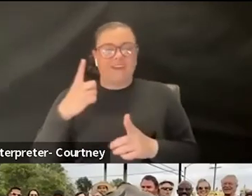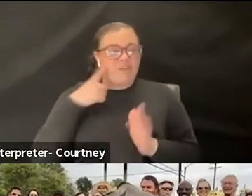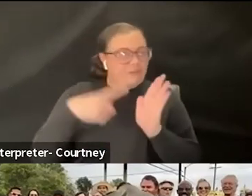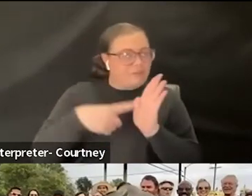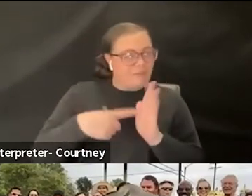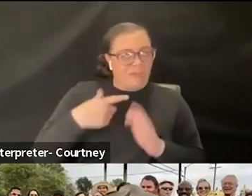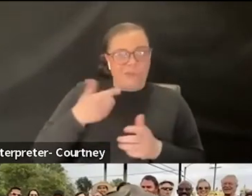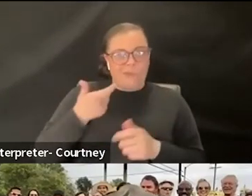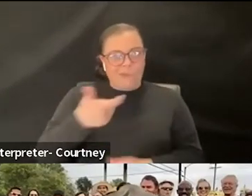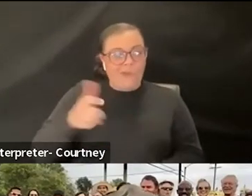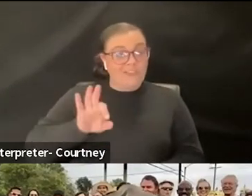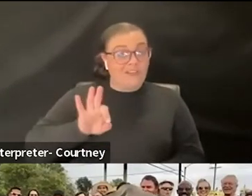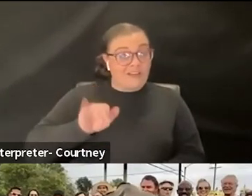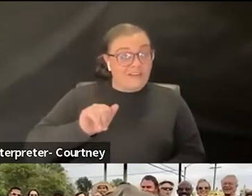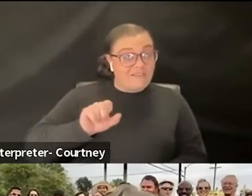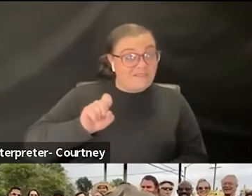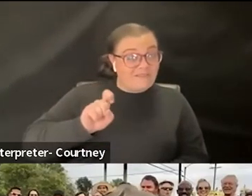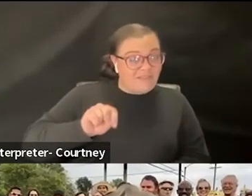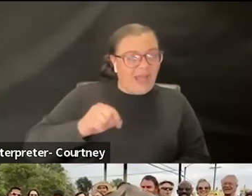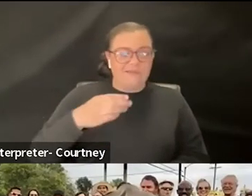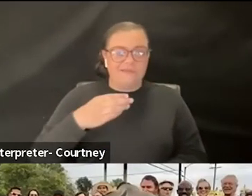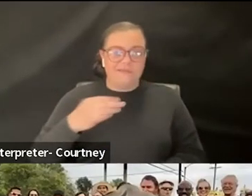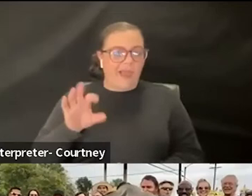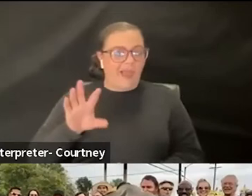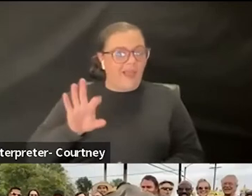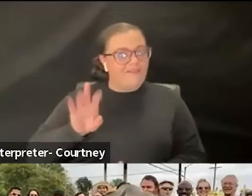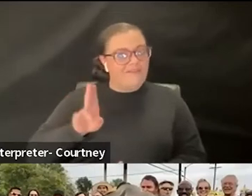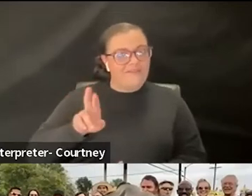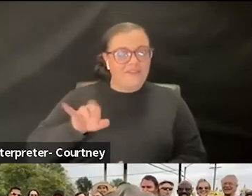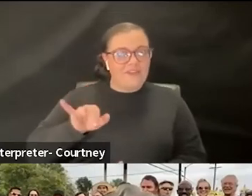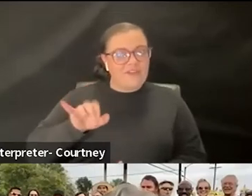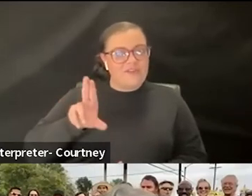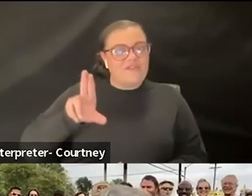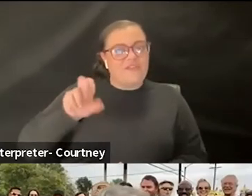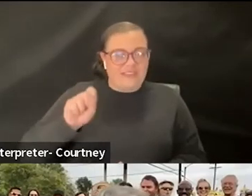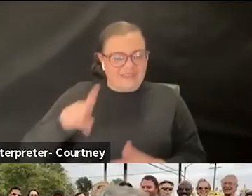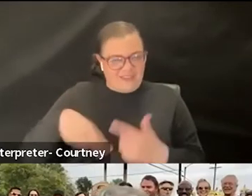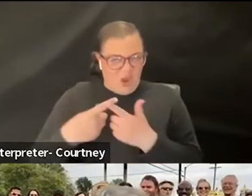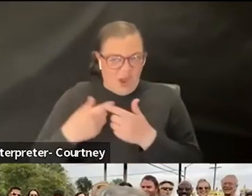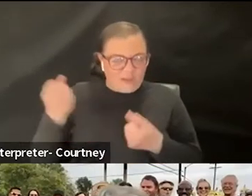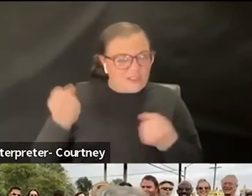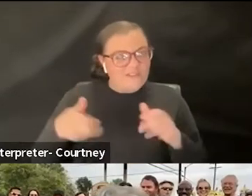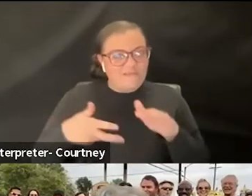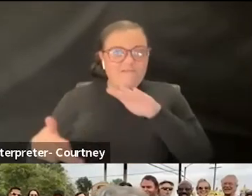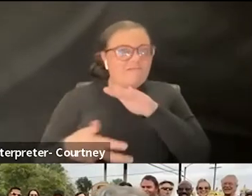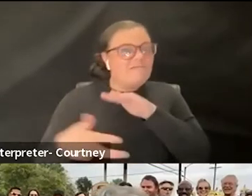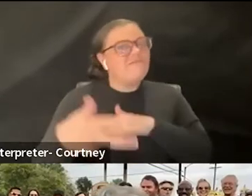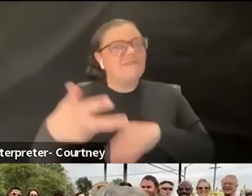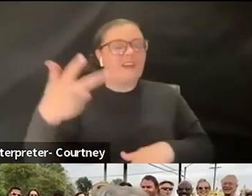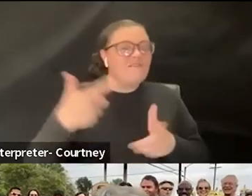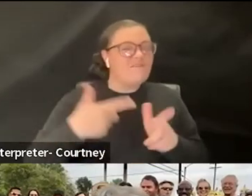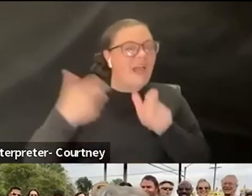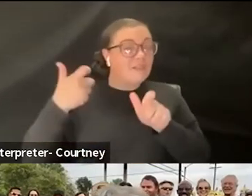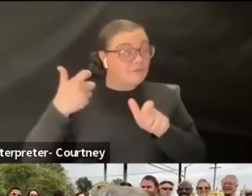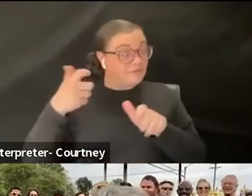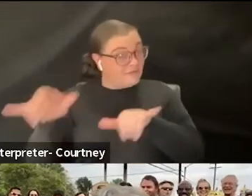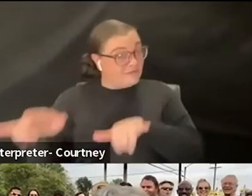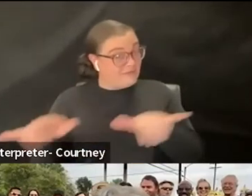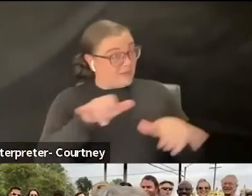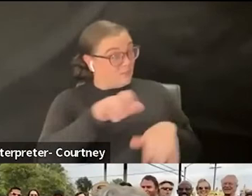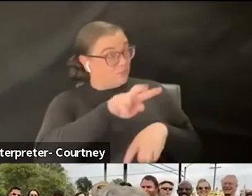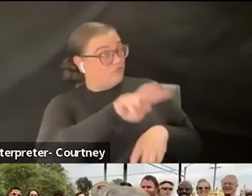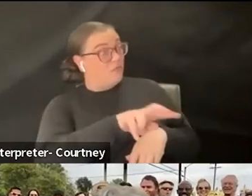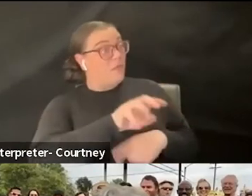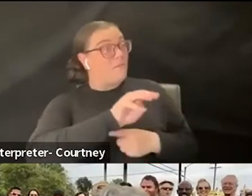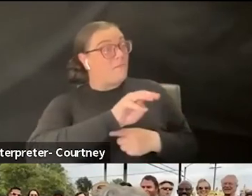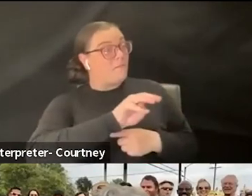about a 1950s union. You're out there. You're ready to go march in the street. If folks would keep that same attitude